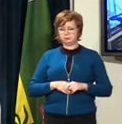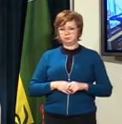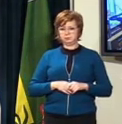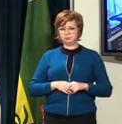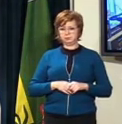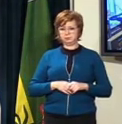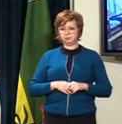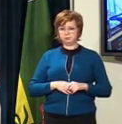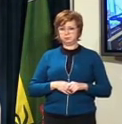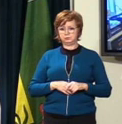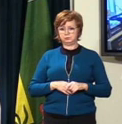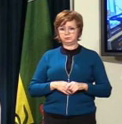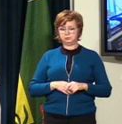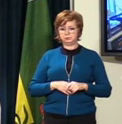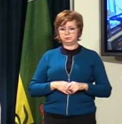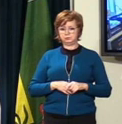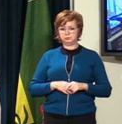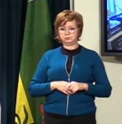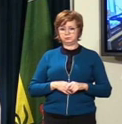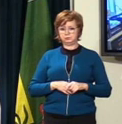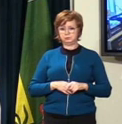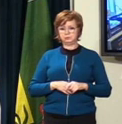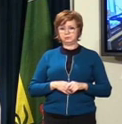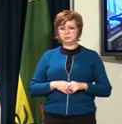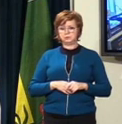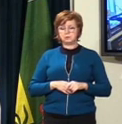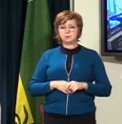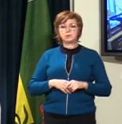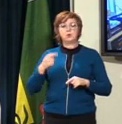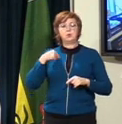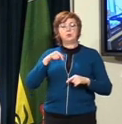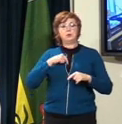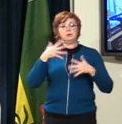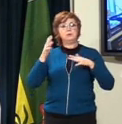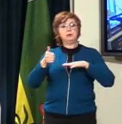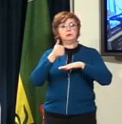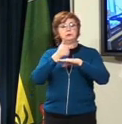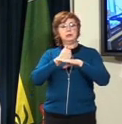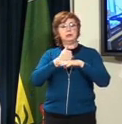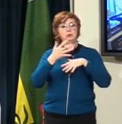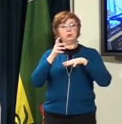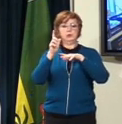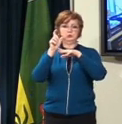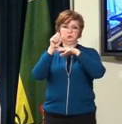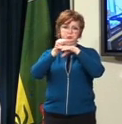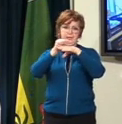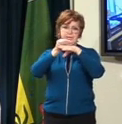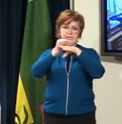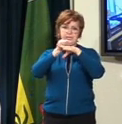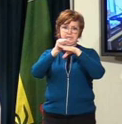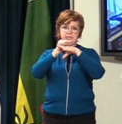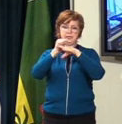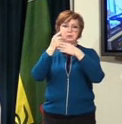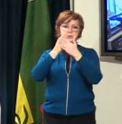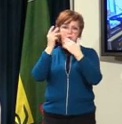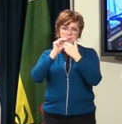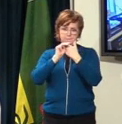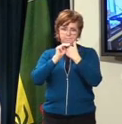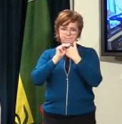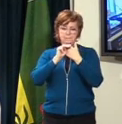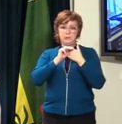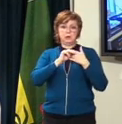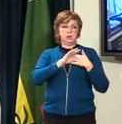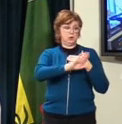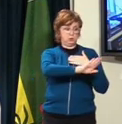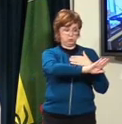we've developed, I think, a very comprehensive training program for physicians that can either reconnect with skills that they had earlier in their